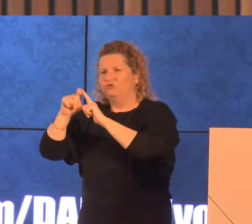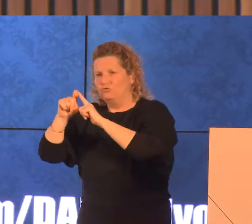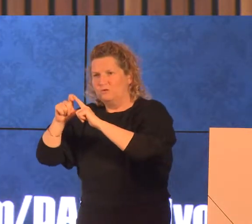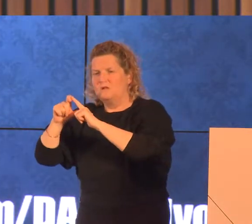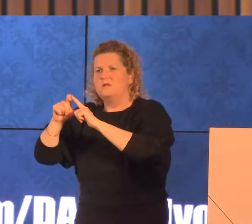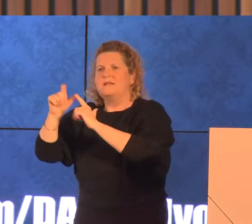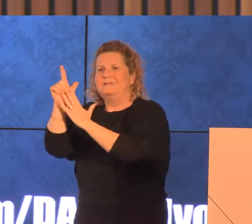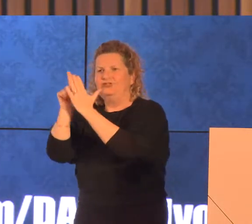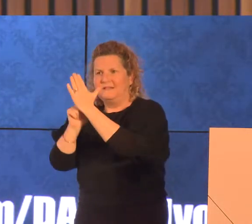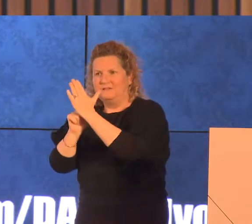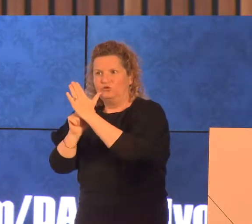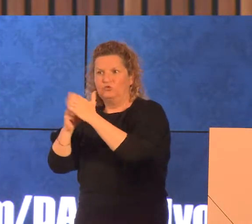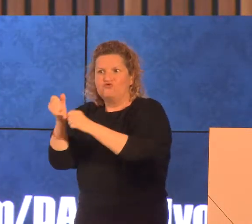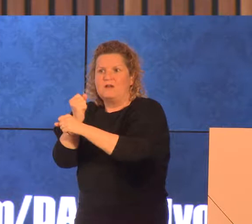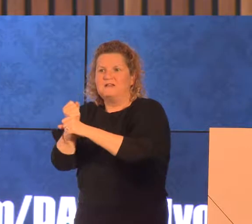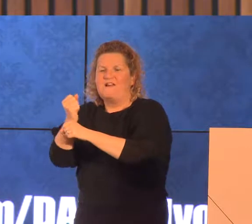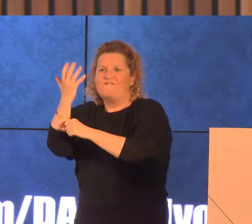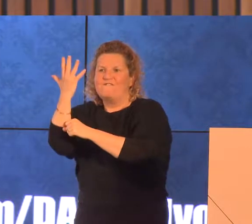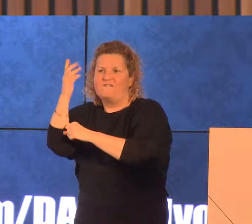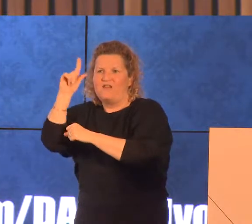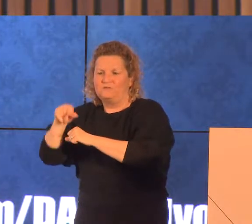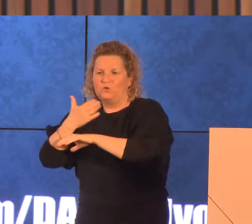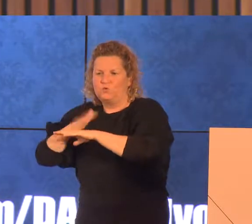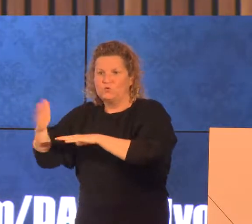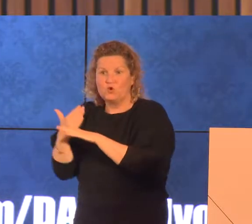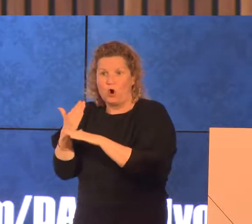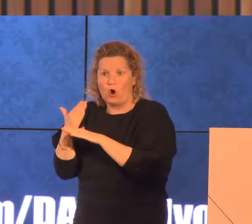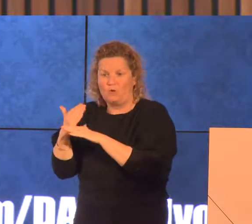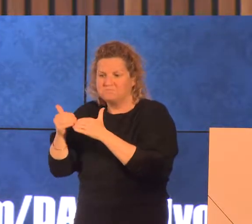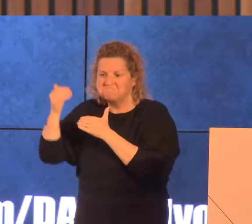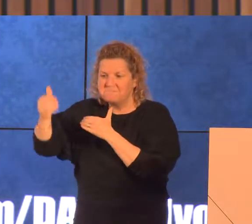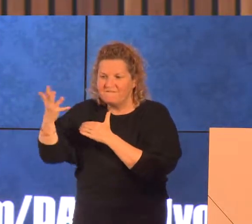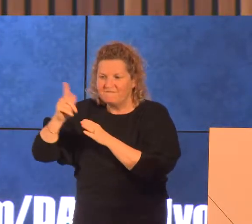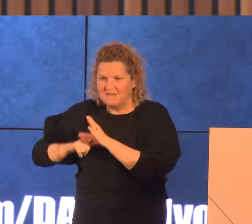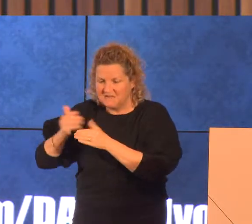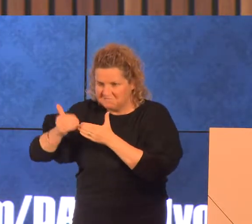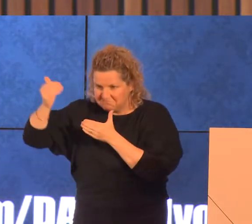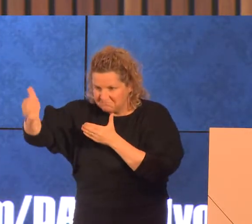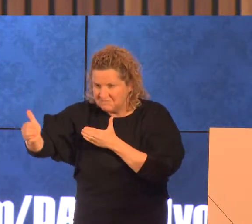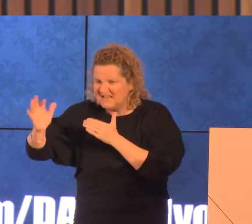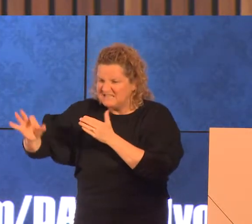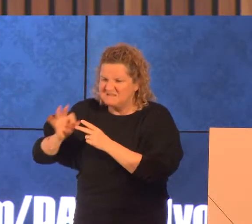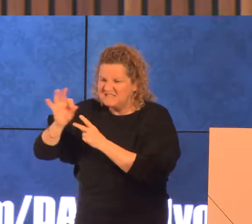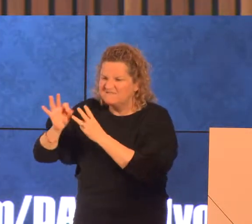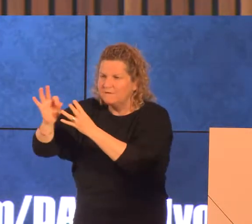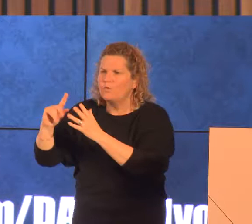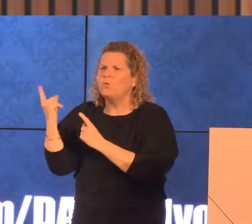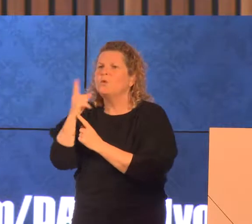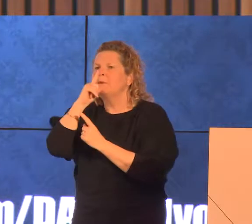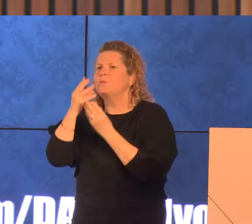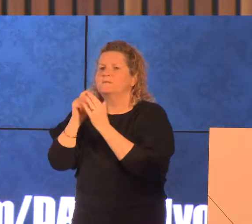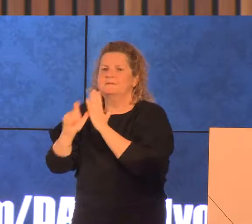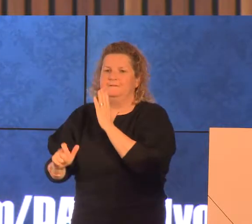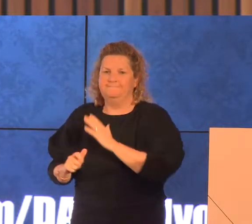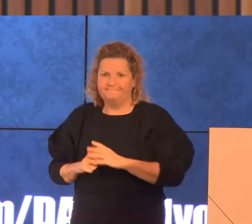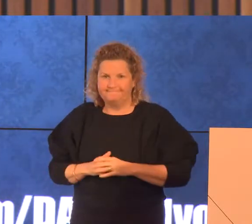create 5,000 new jobs over 5 years, specifically identified for people with disability. And I